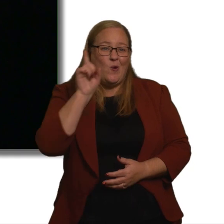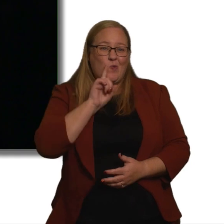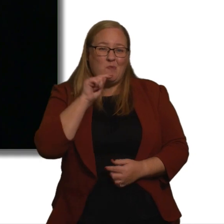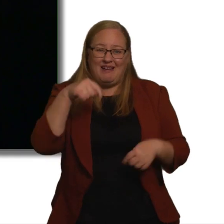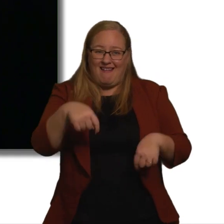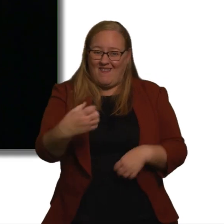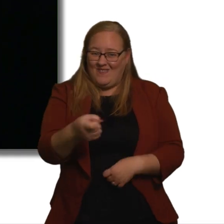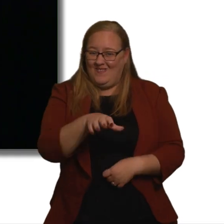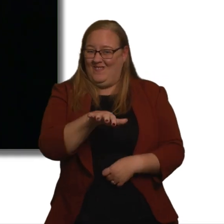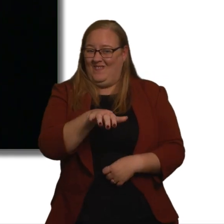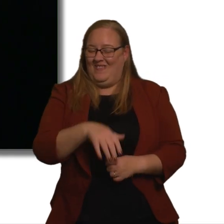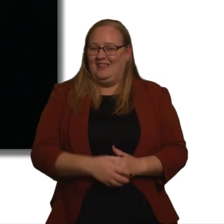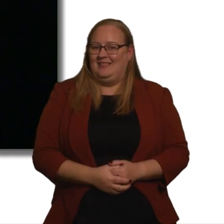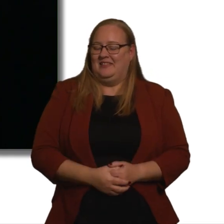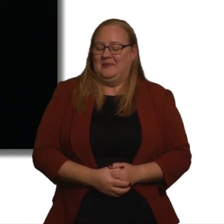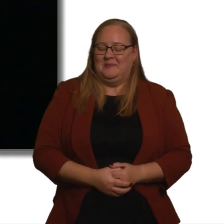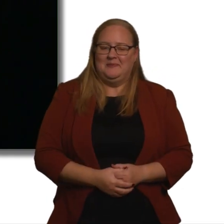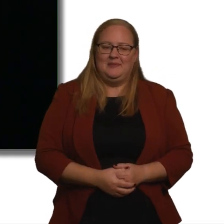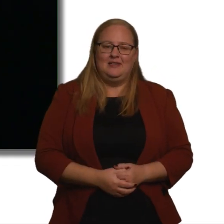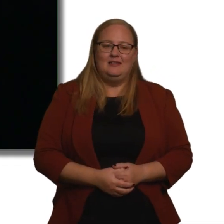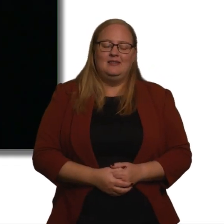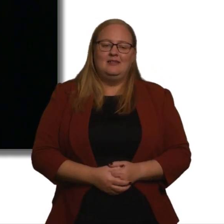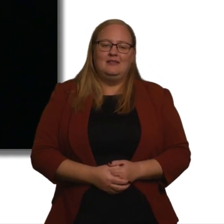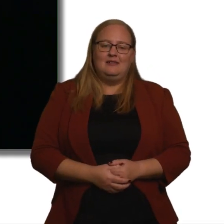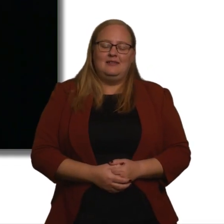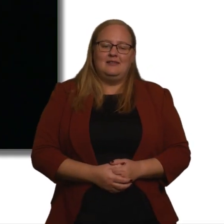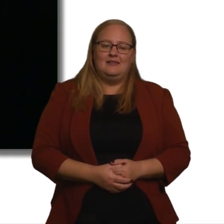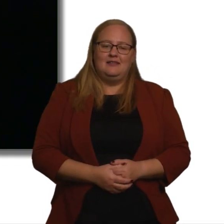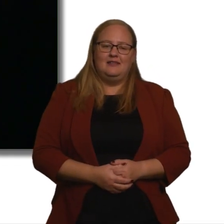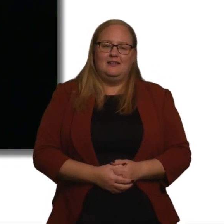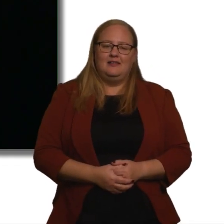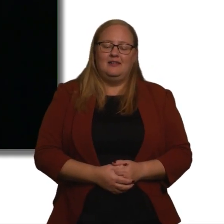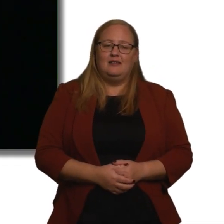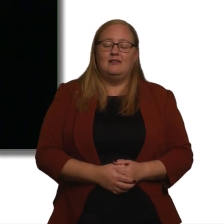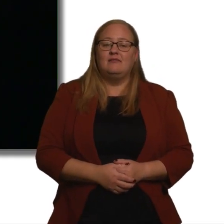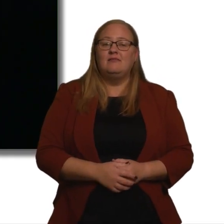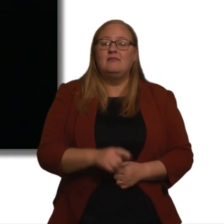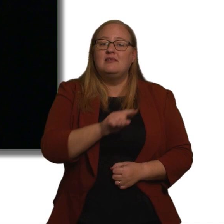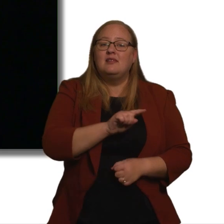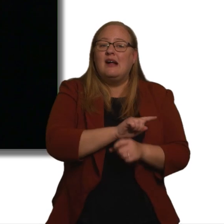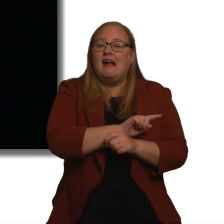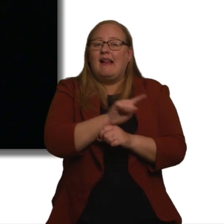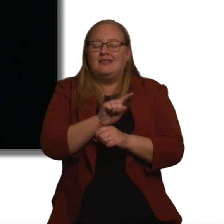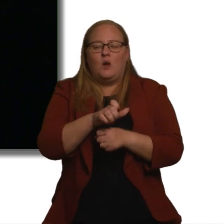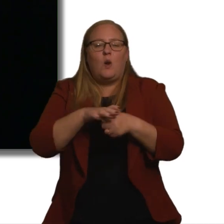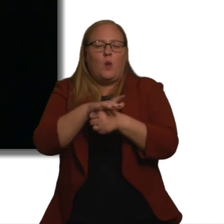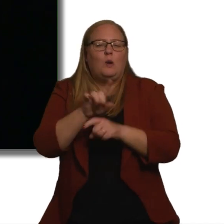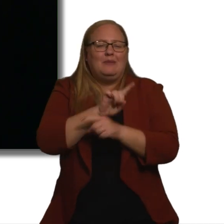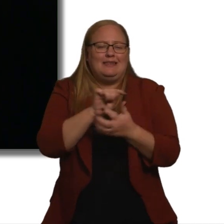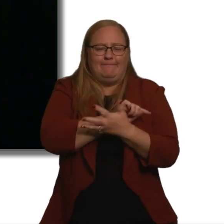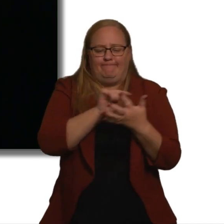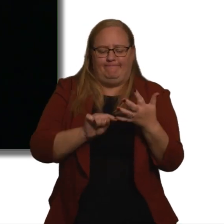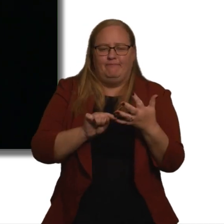tonight, here in Huntingdon. Right, in your local meetings that are coming up after questions, we'll be